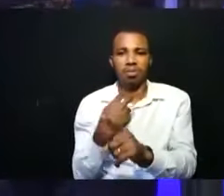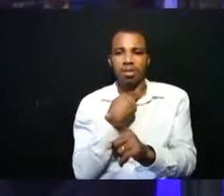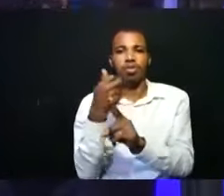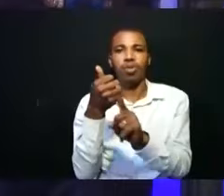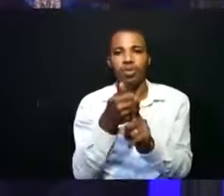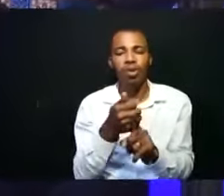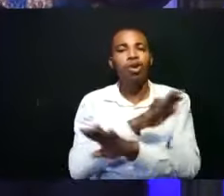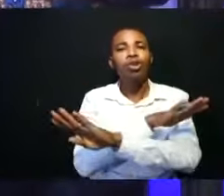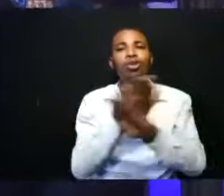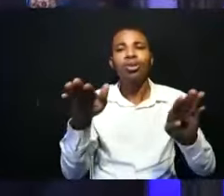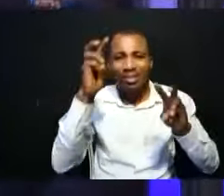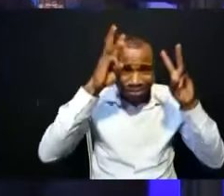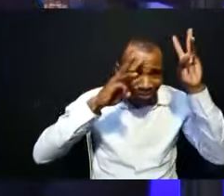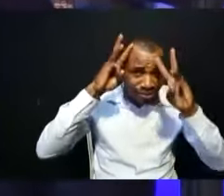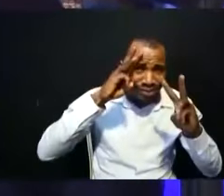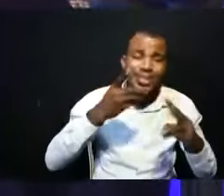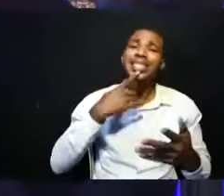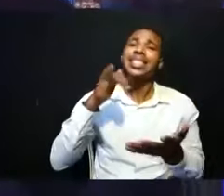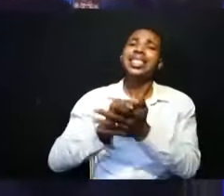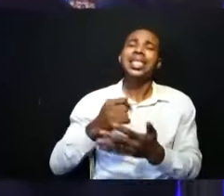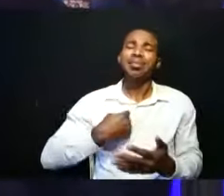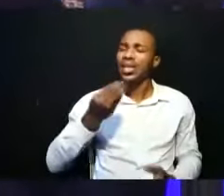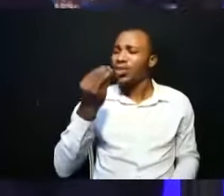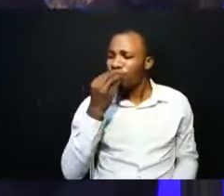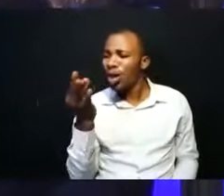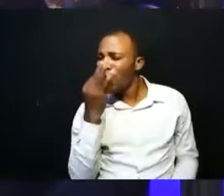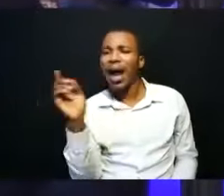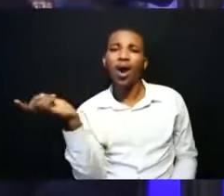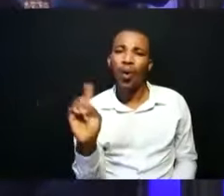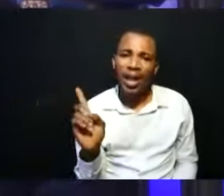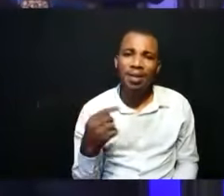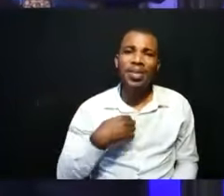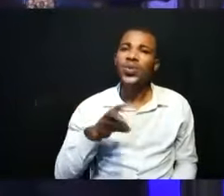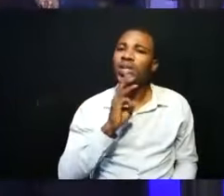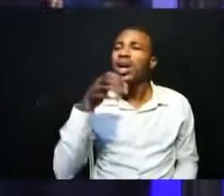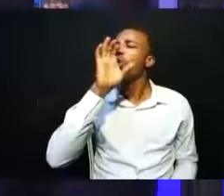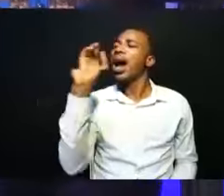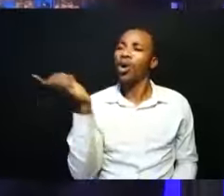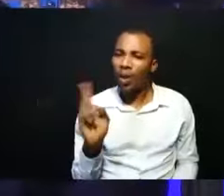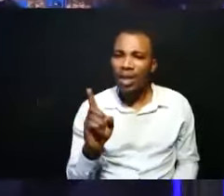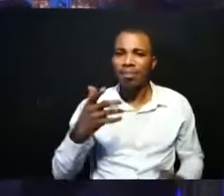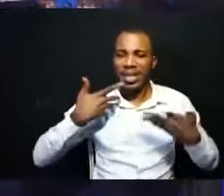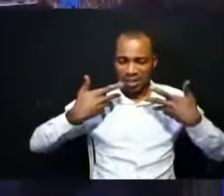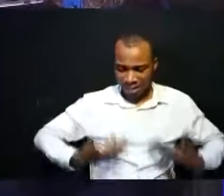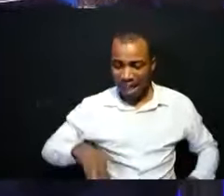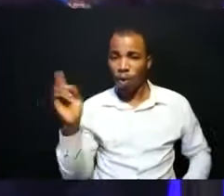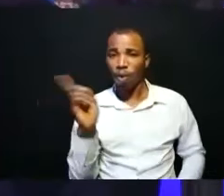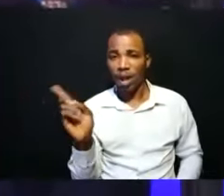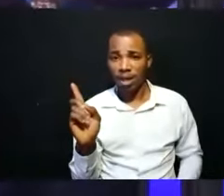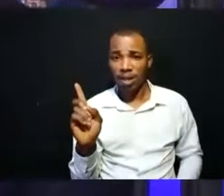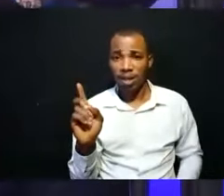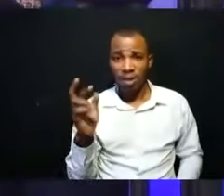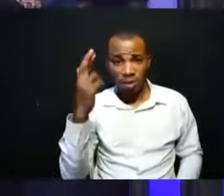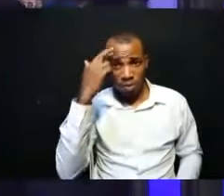we eat? What shall we drink? What shall we wear? See, the tongue is